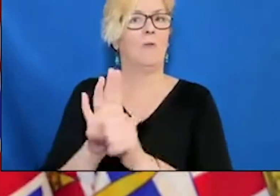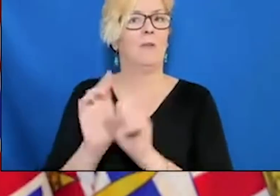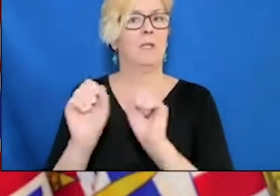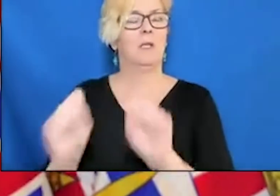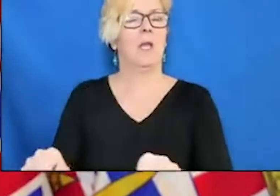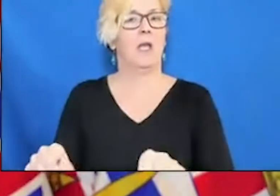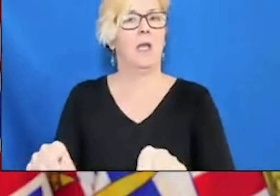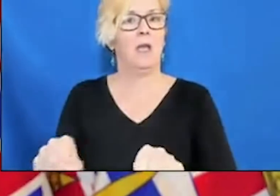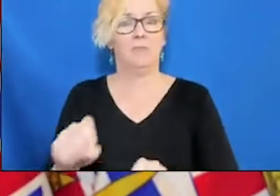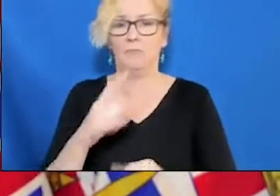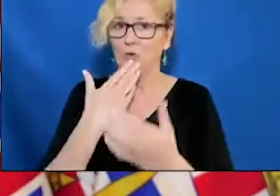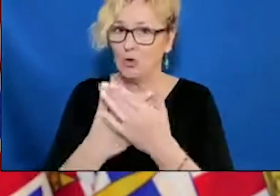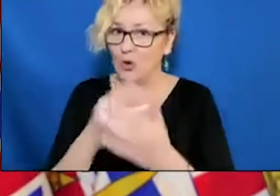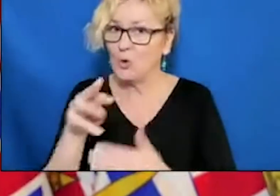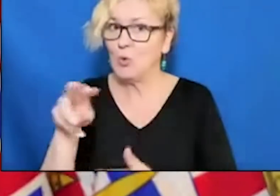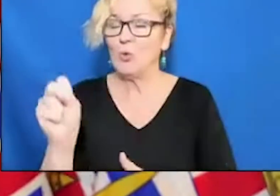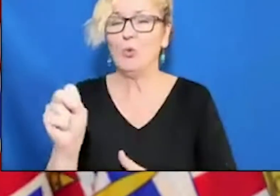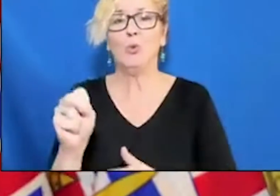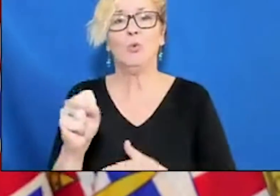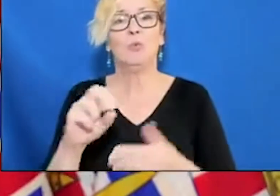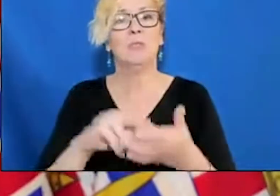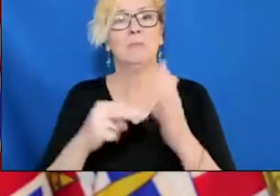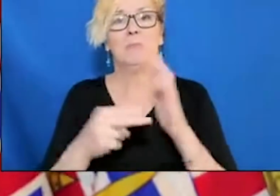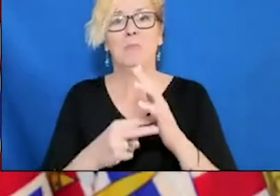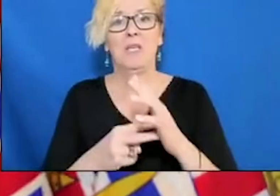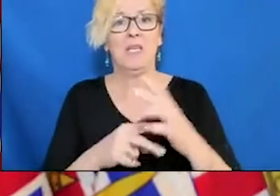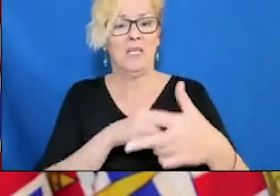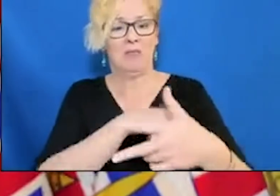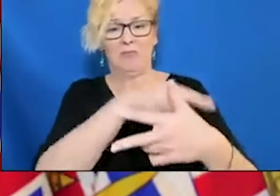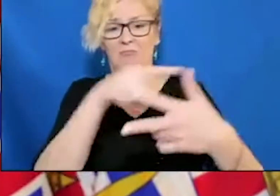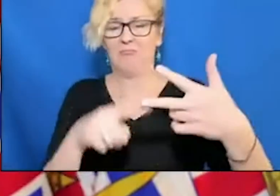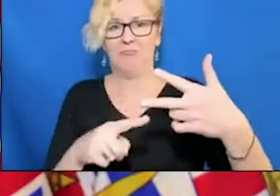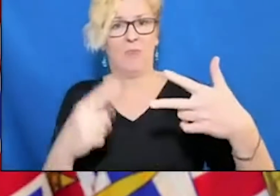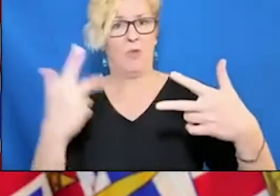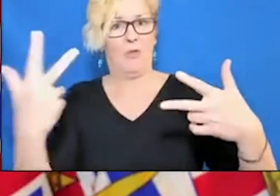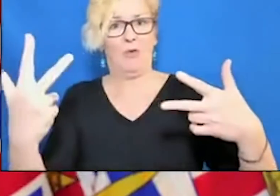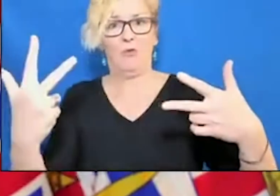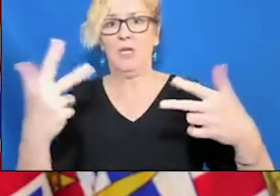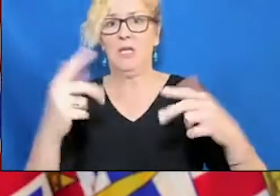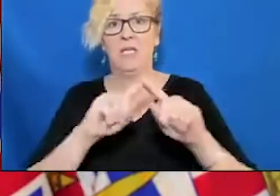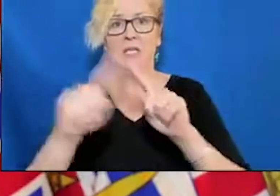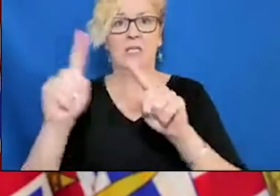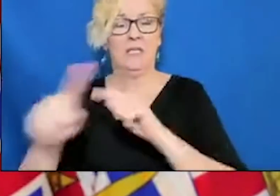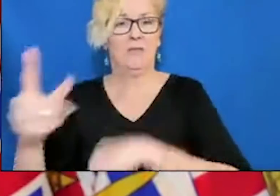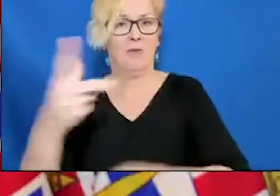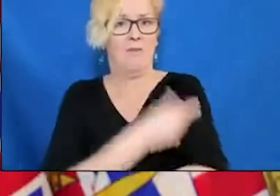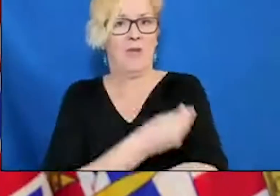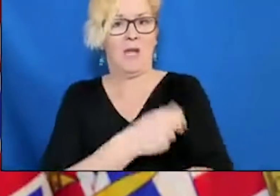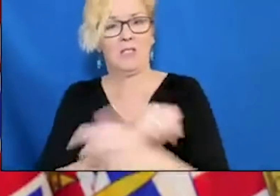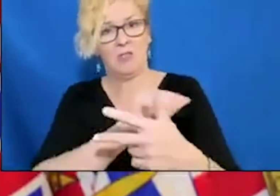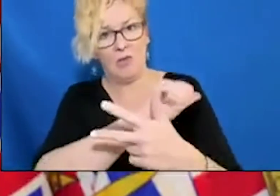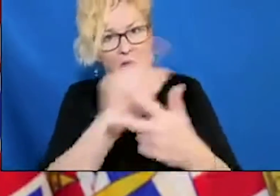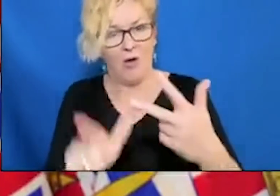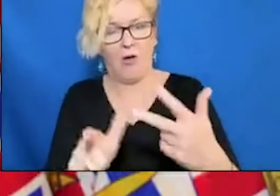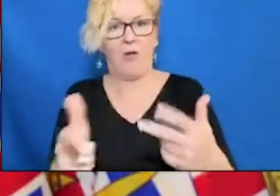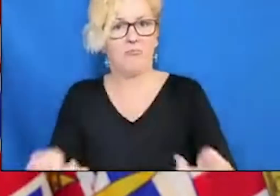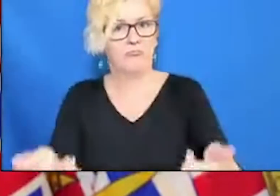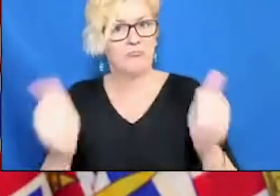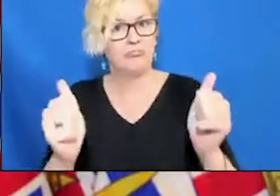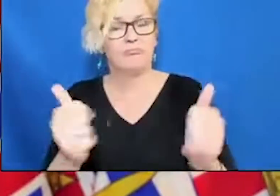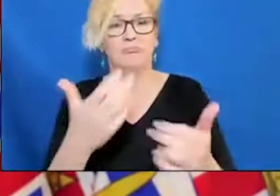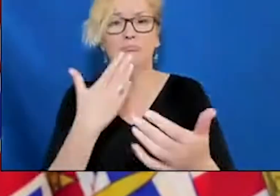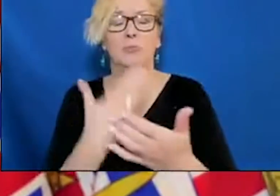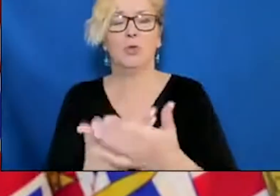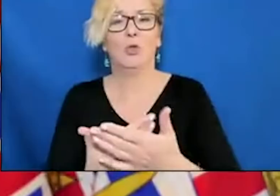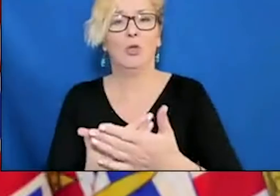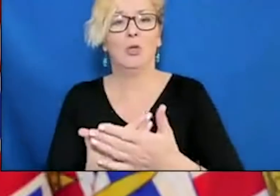well. And this is very good news. There were concerns that many of the regulators had expressed about the previous trials and when they had been